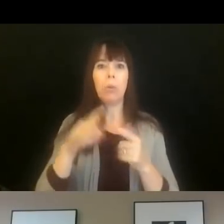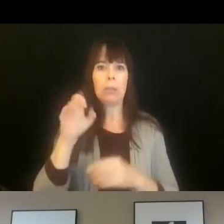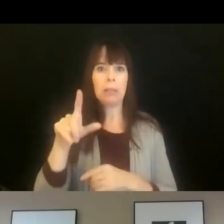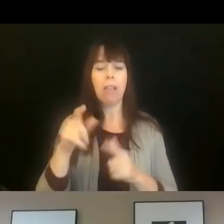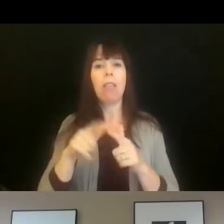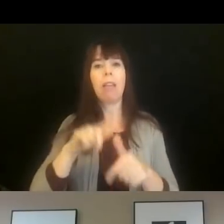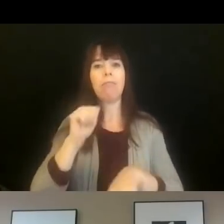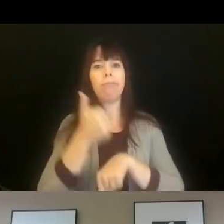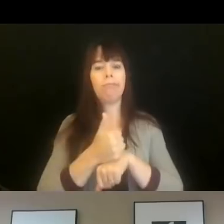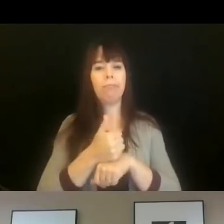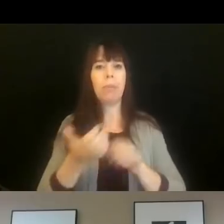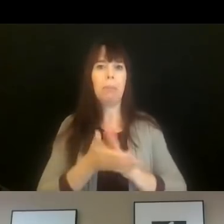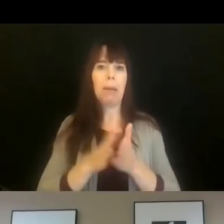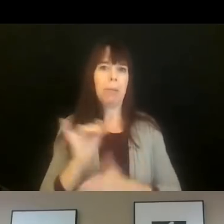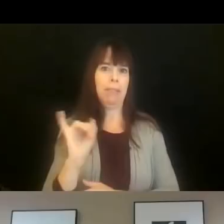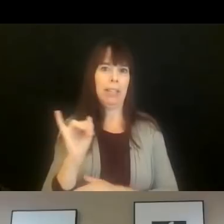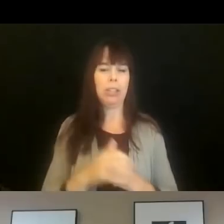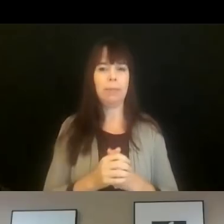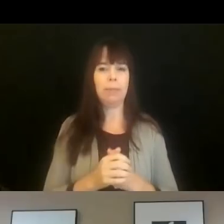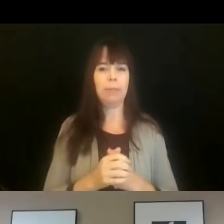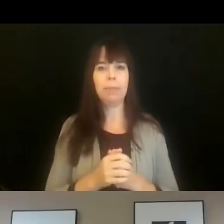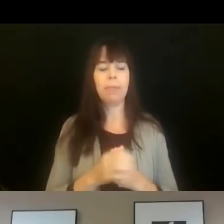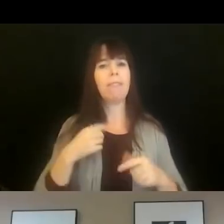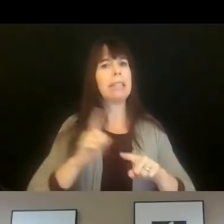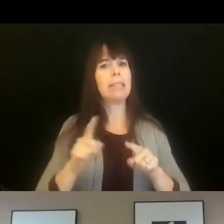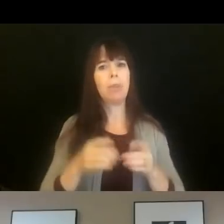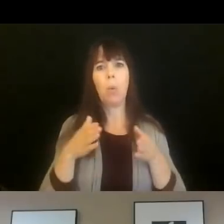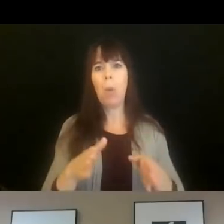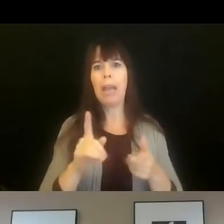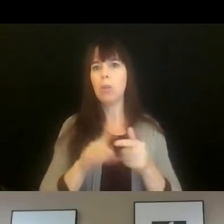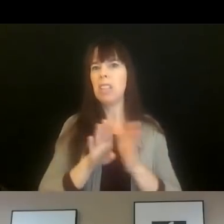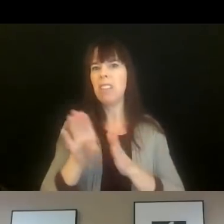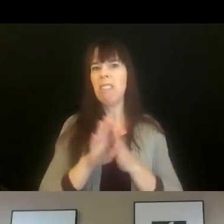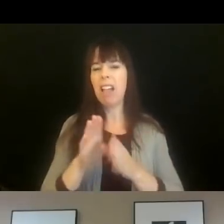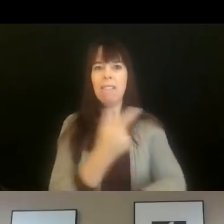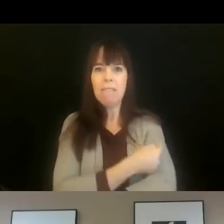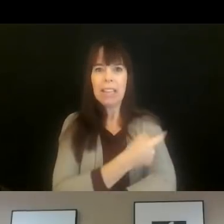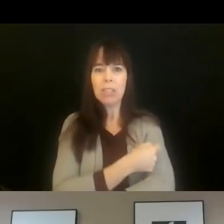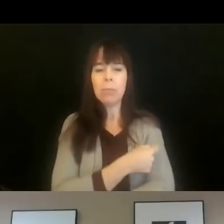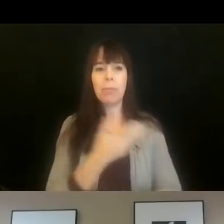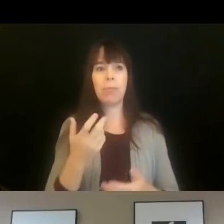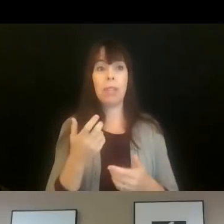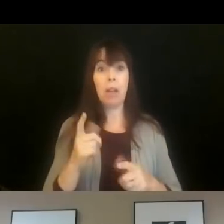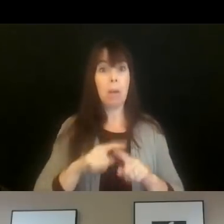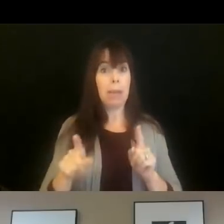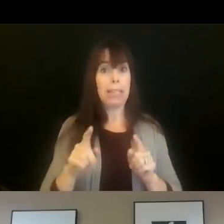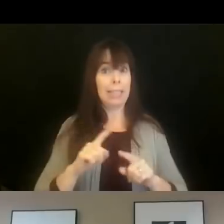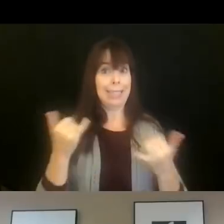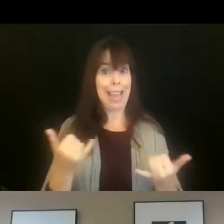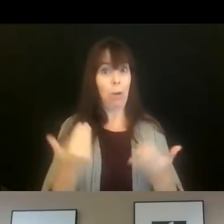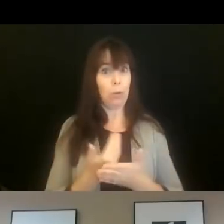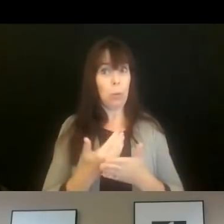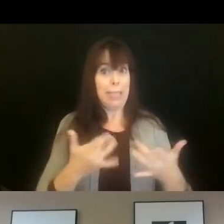Next slide. There are multiple strategies of developing vaccine, but what is very different and very exciting